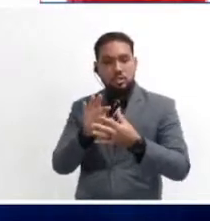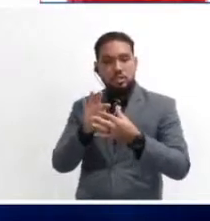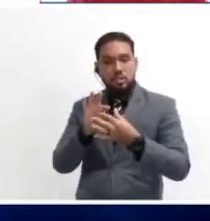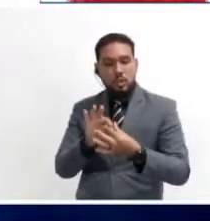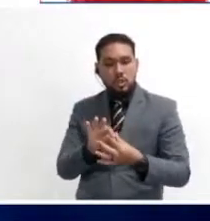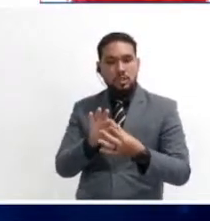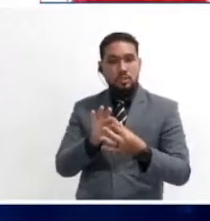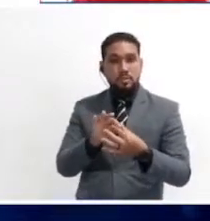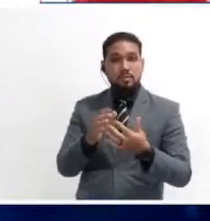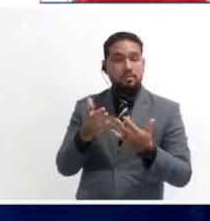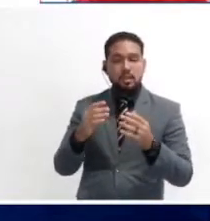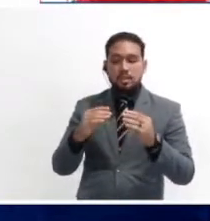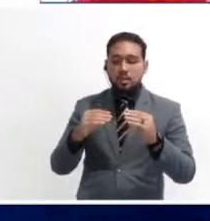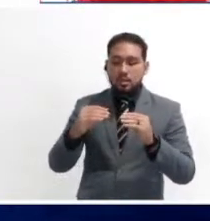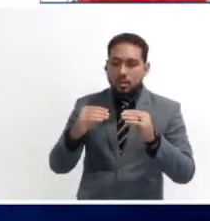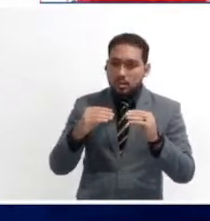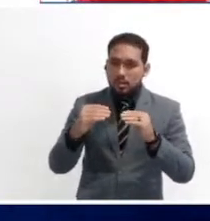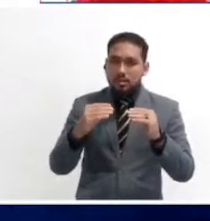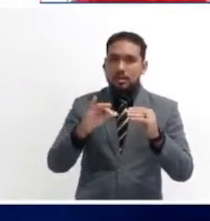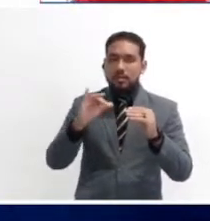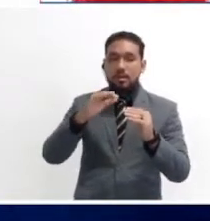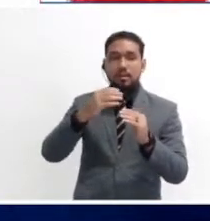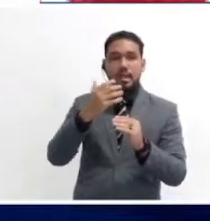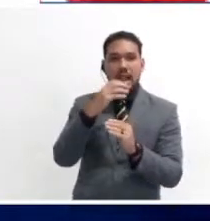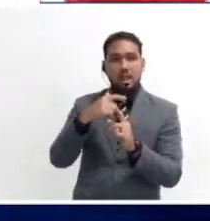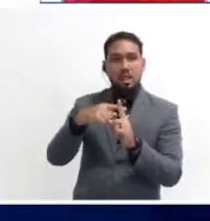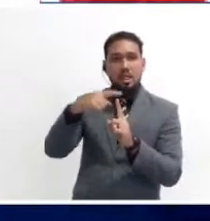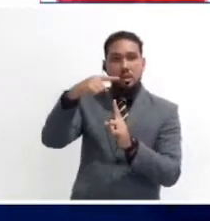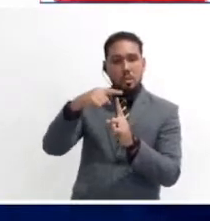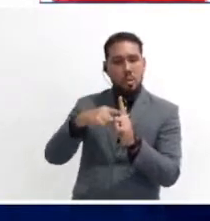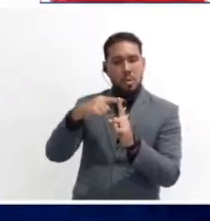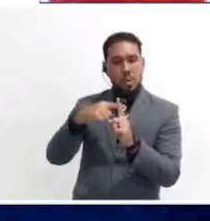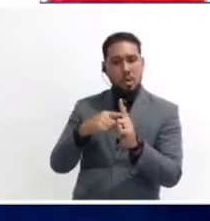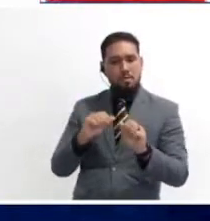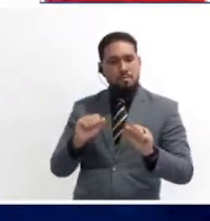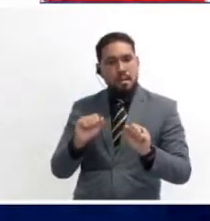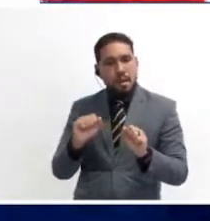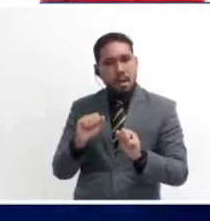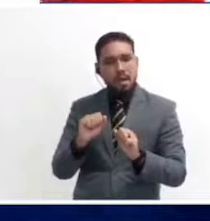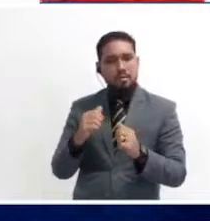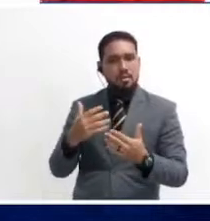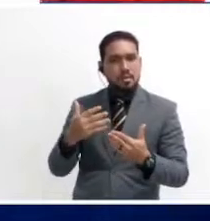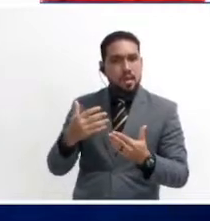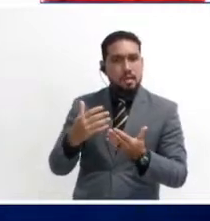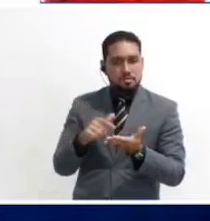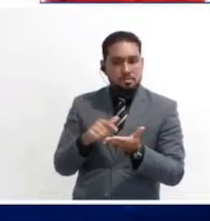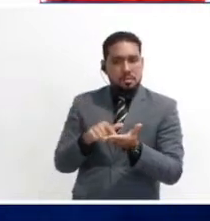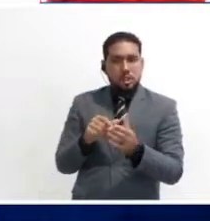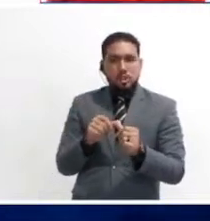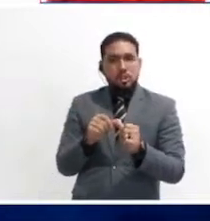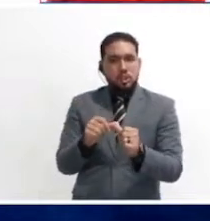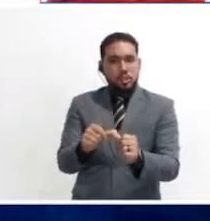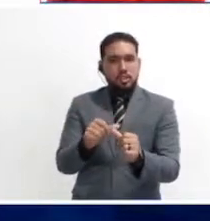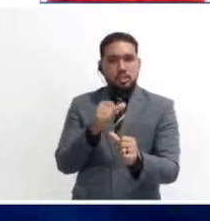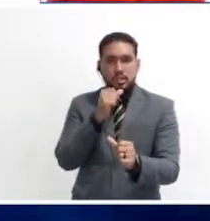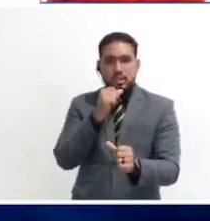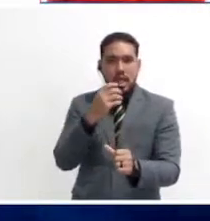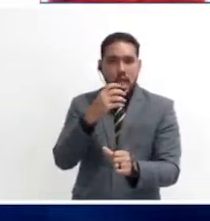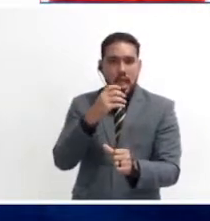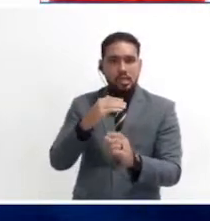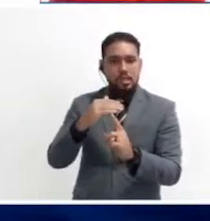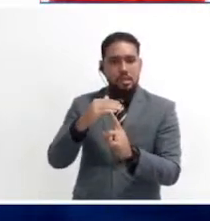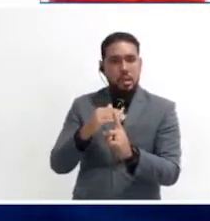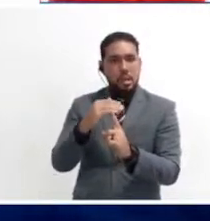in a wafer fab process, typically at an older fab node like 65